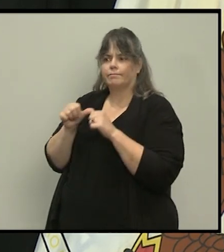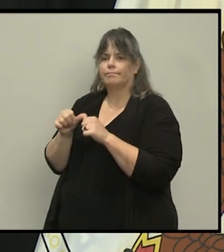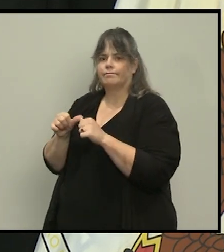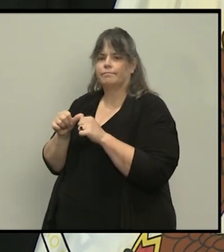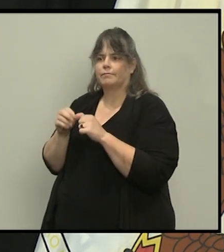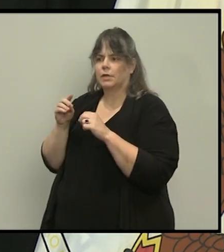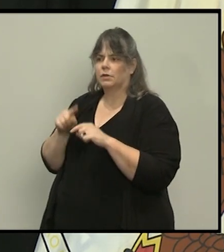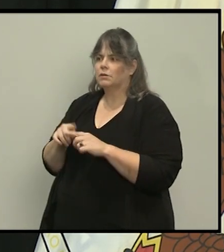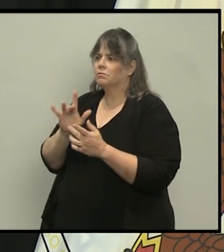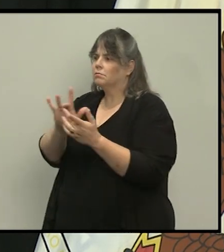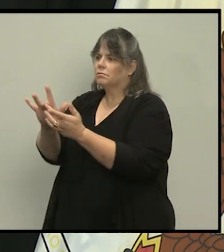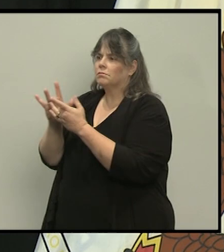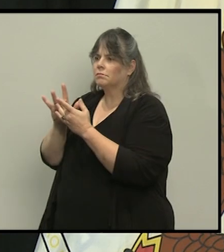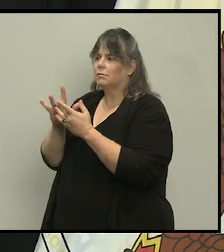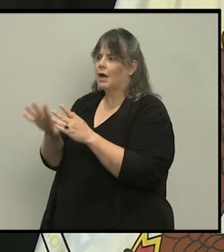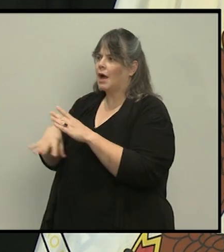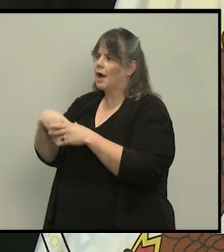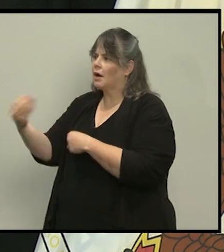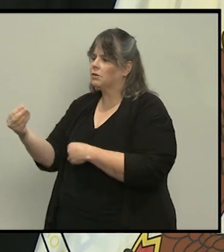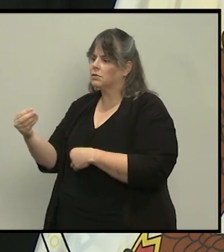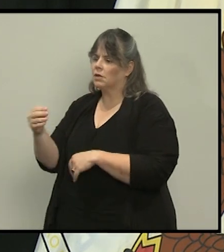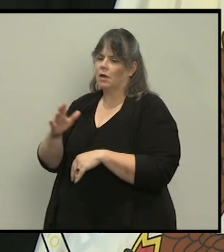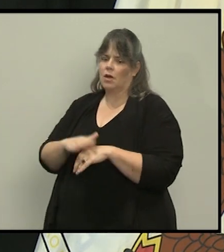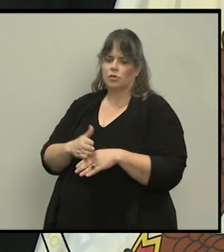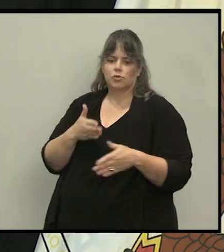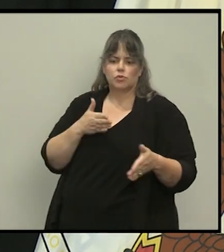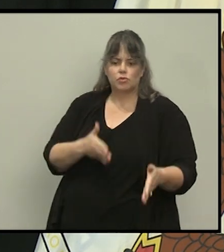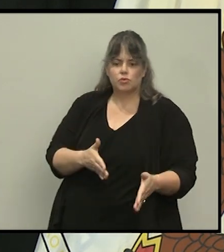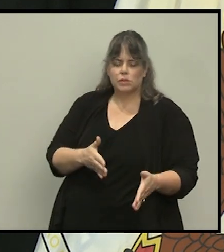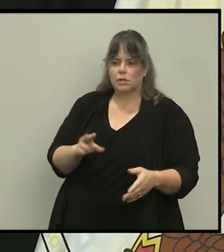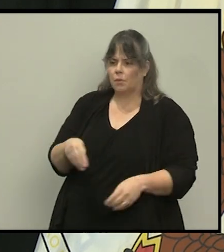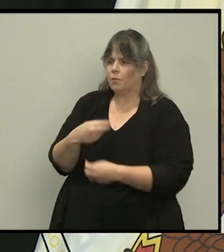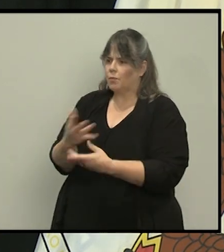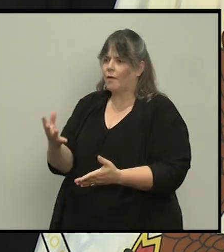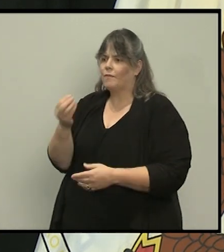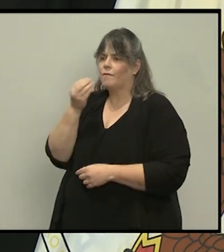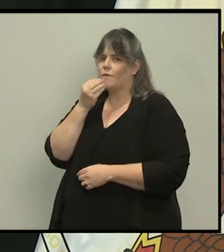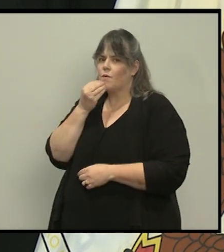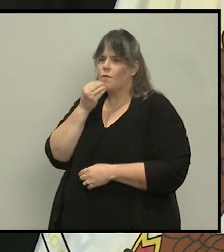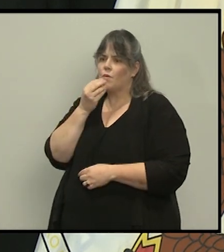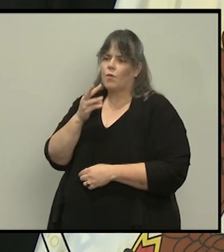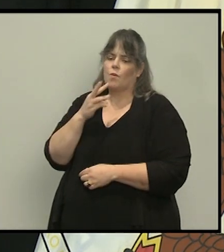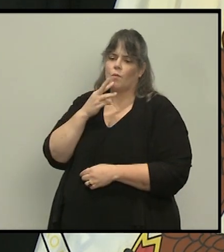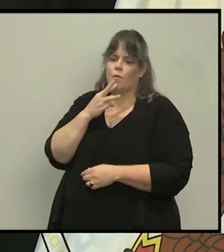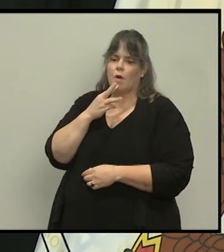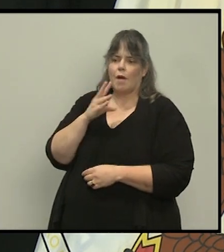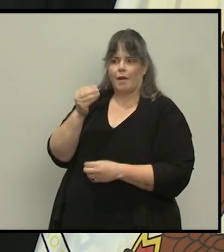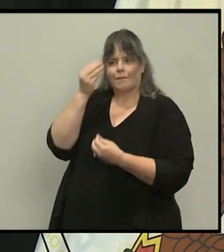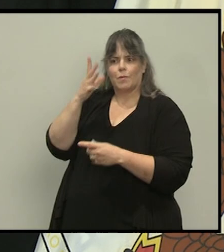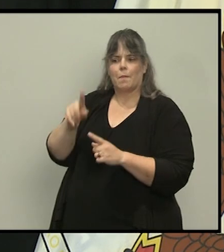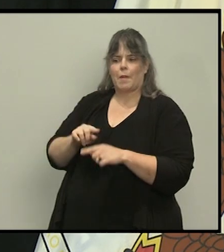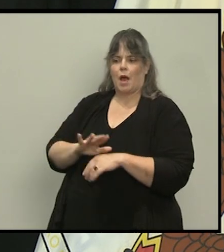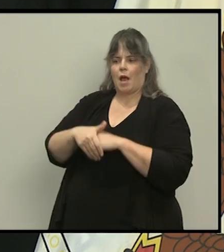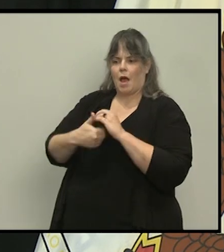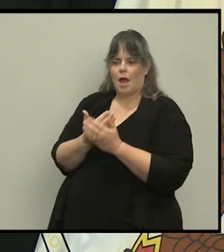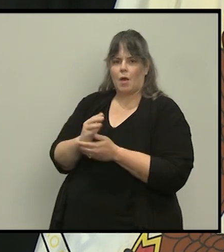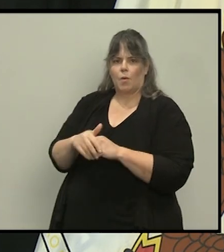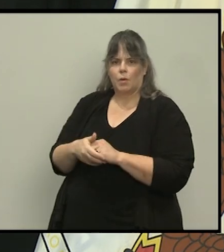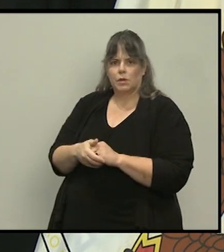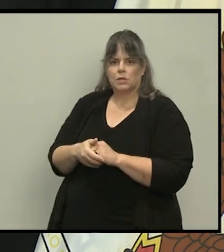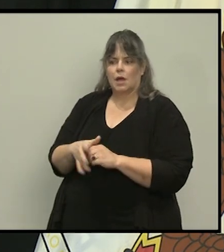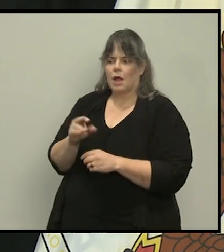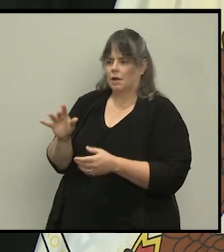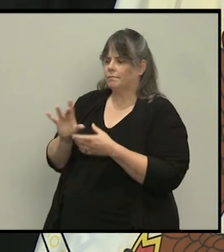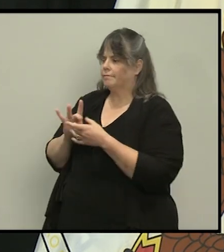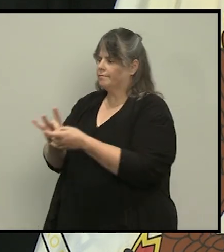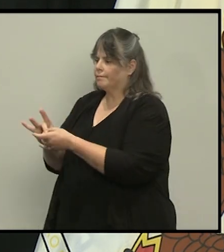outside on the streets, providing food, water, and information about hand washing stations and linking them